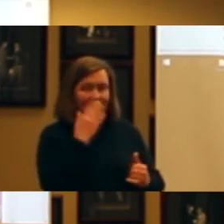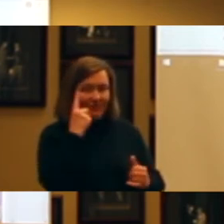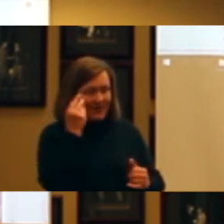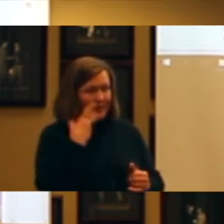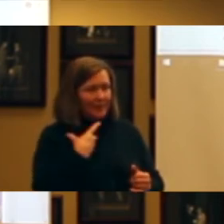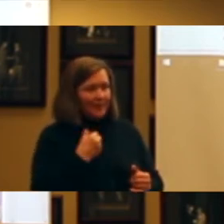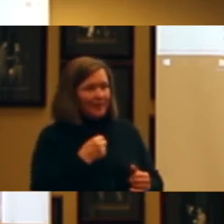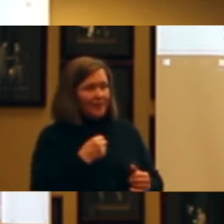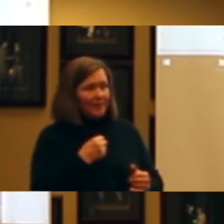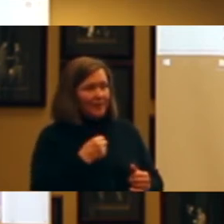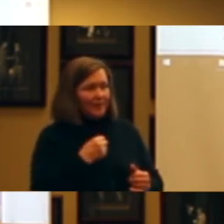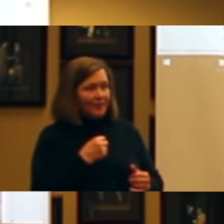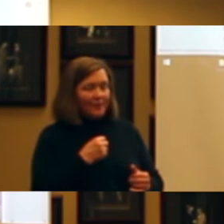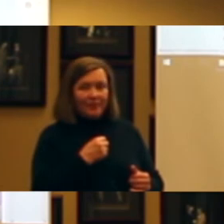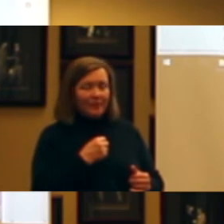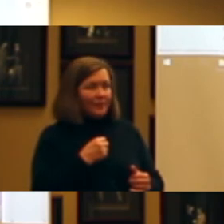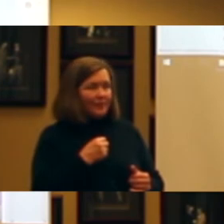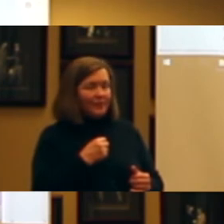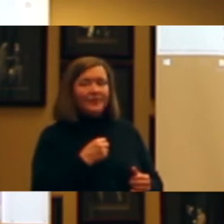know. Hey,